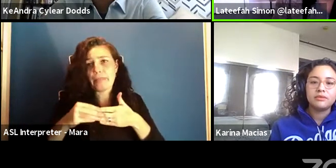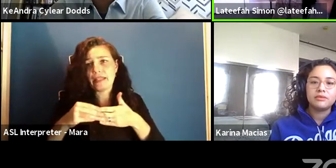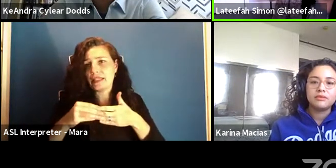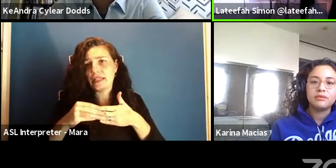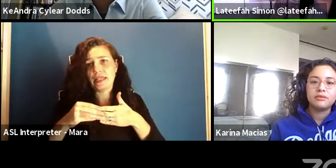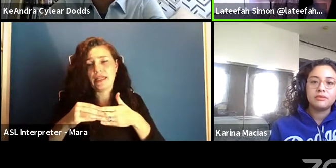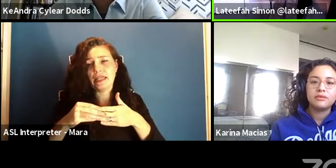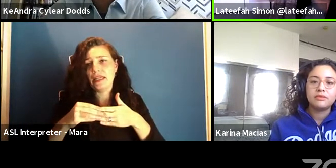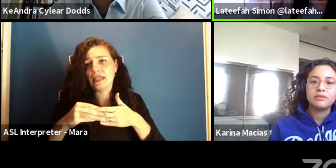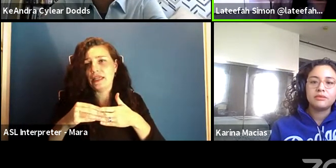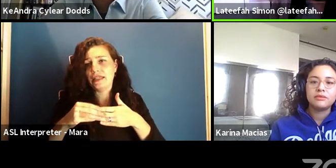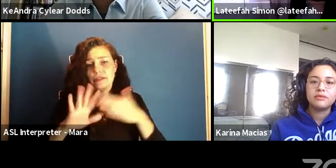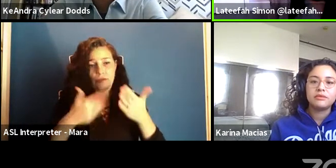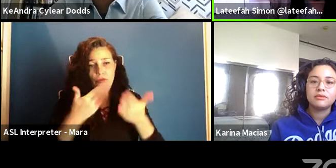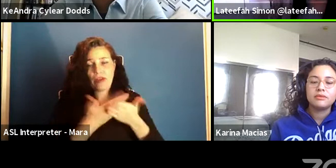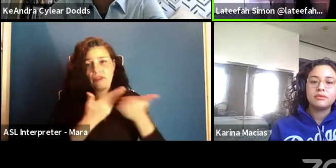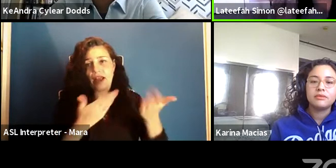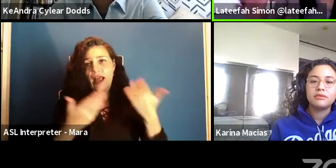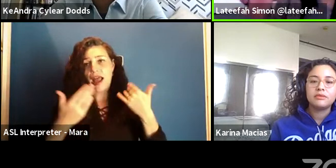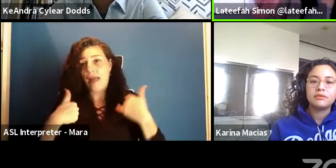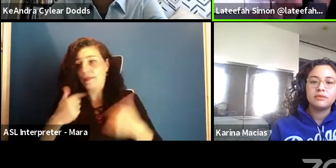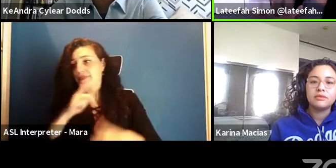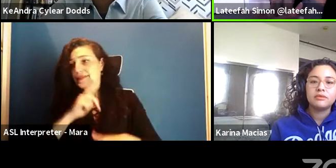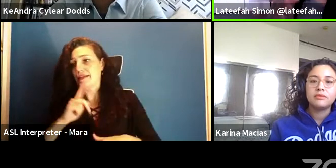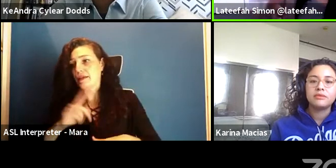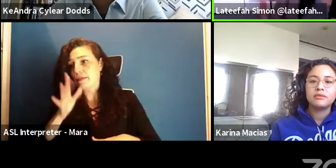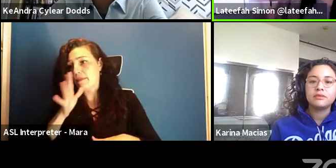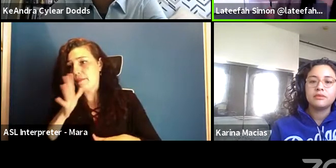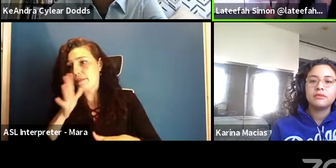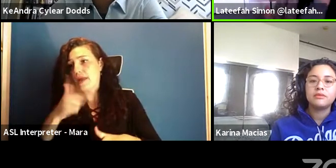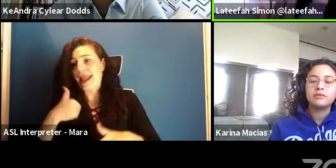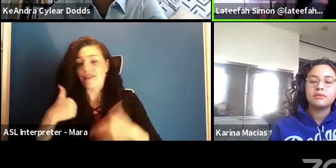pride, but I have a nonprofit job where I can work at nights or on the